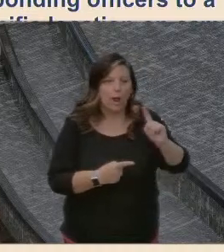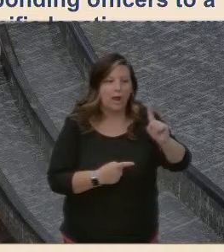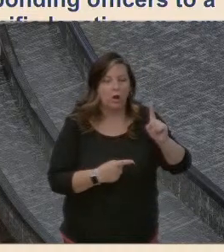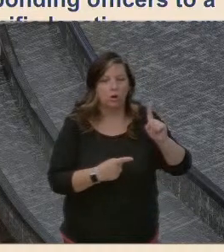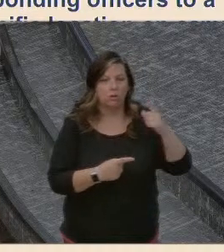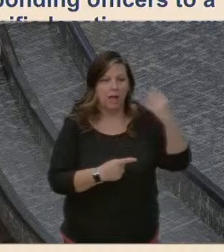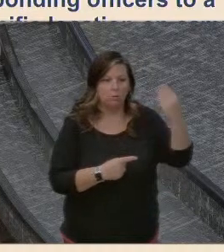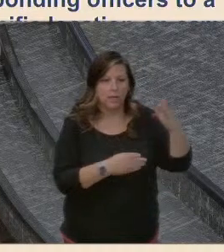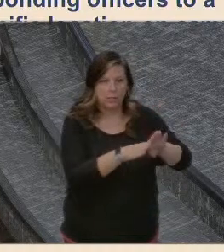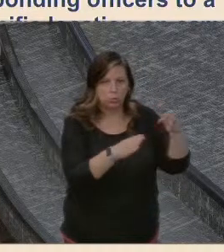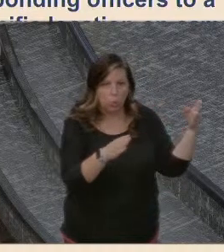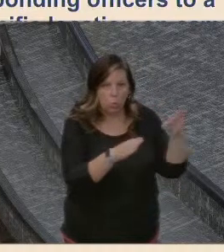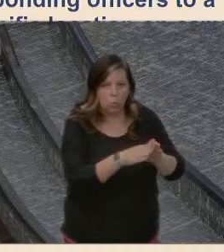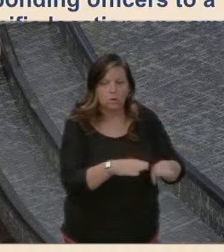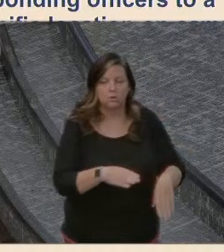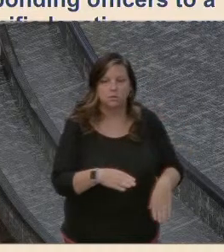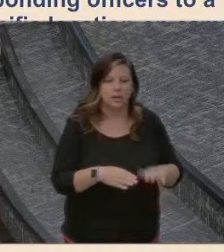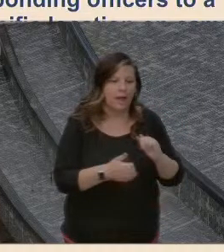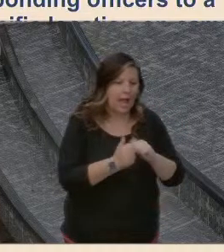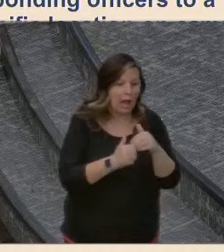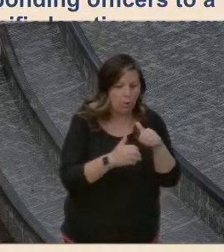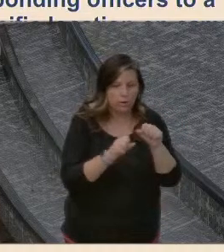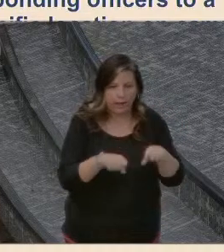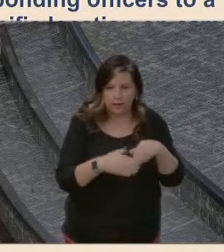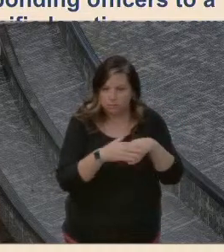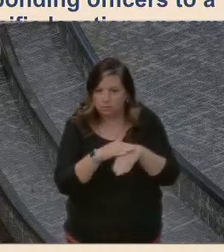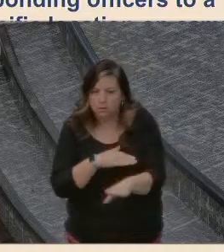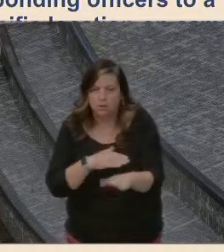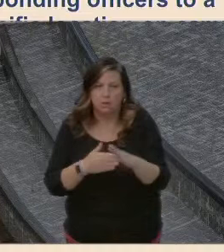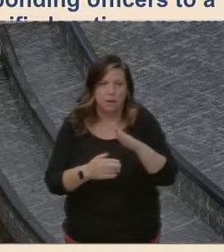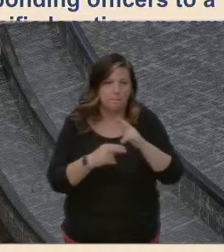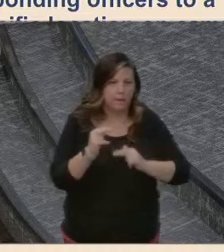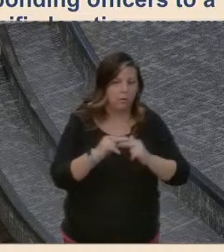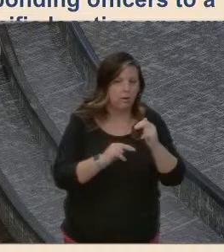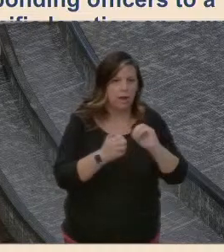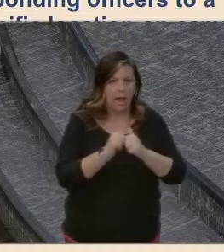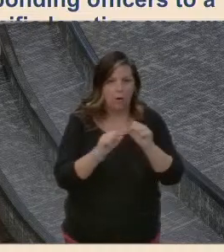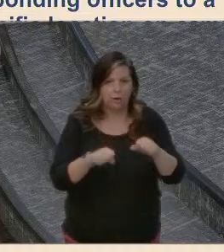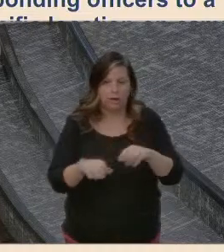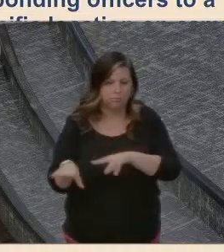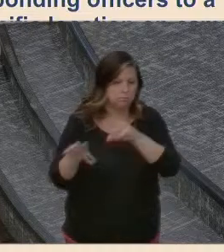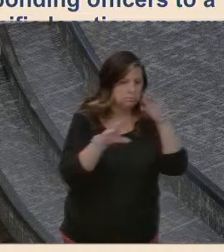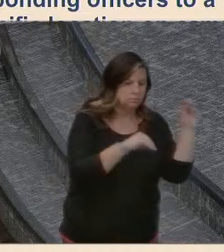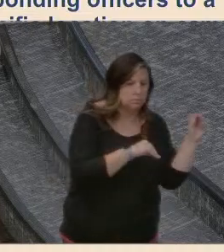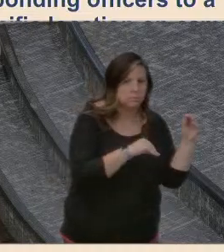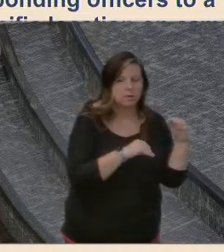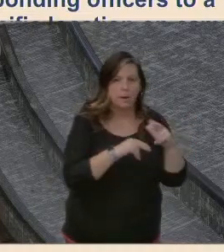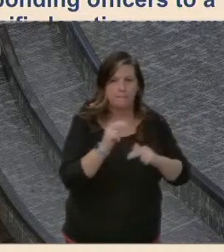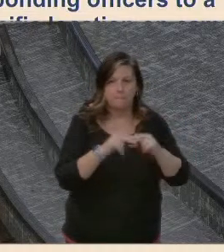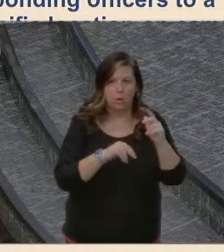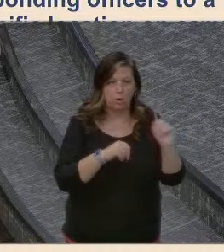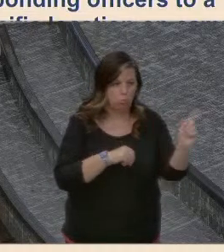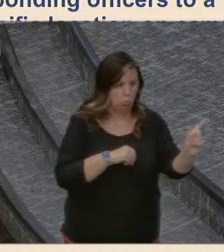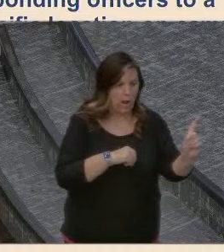routes, as well as routes into campus and off campus. So